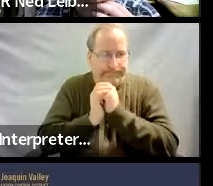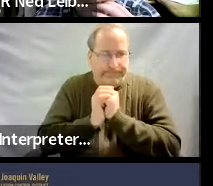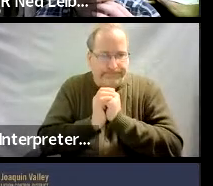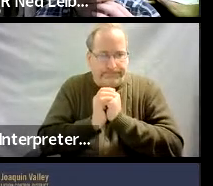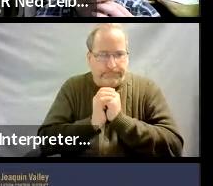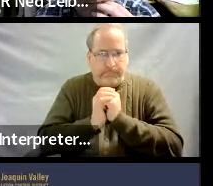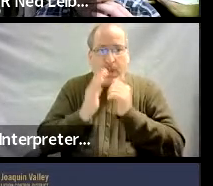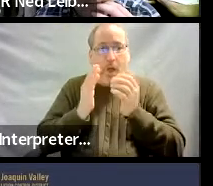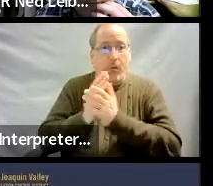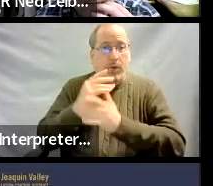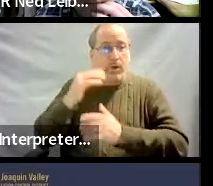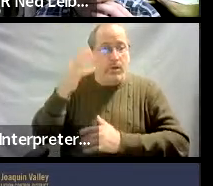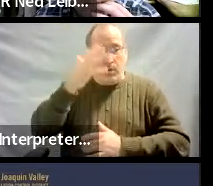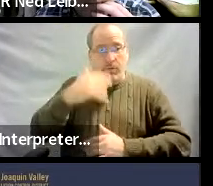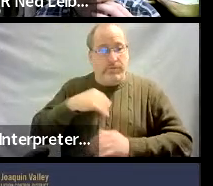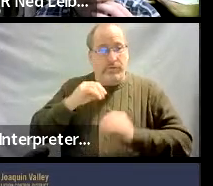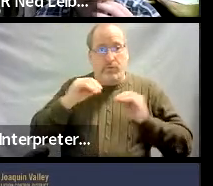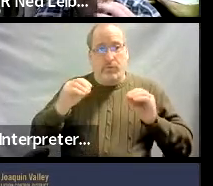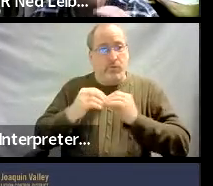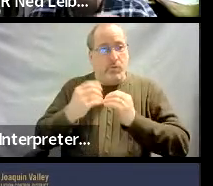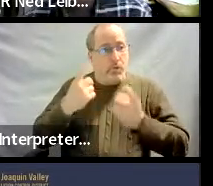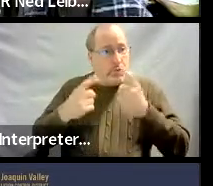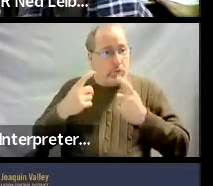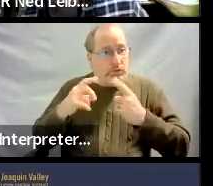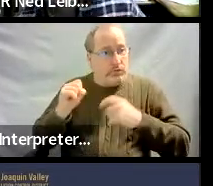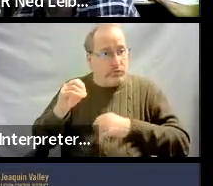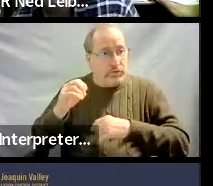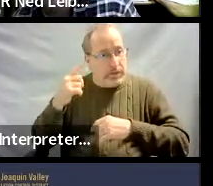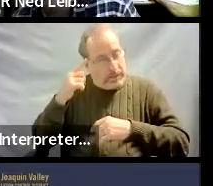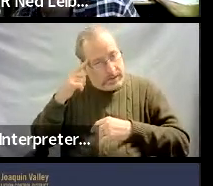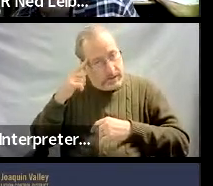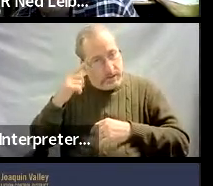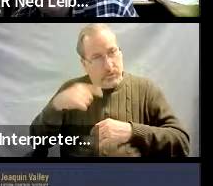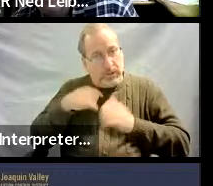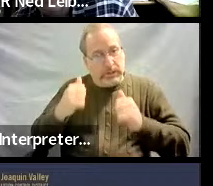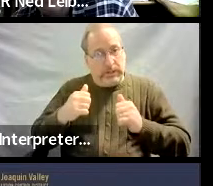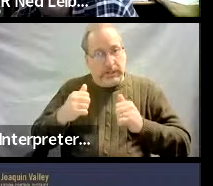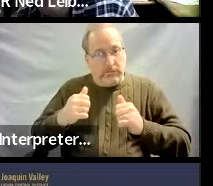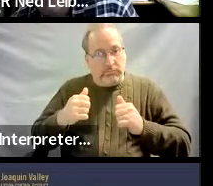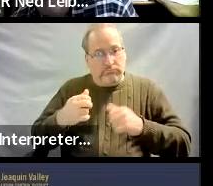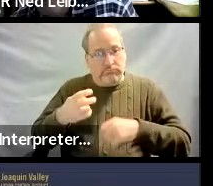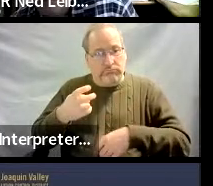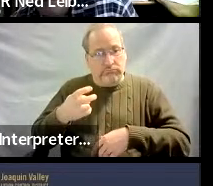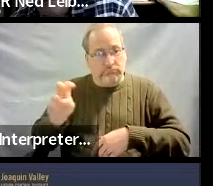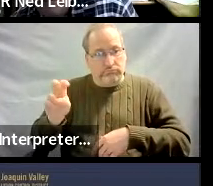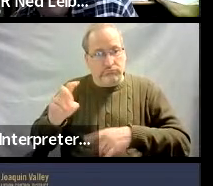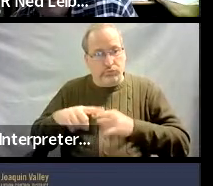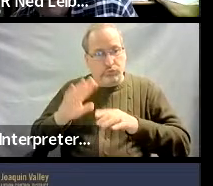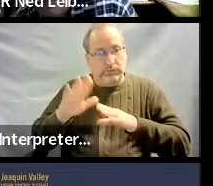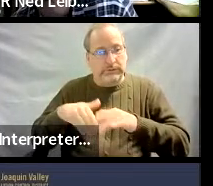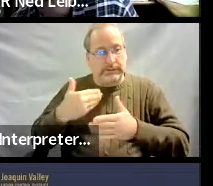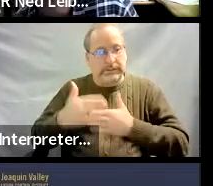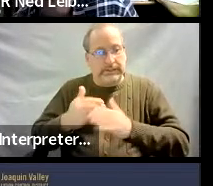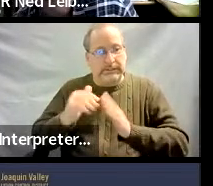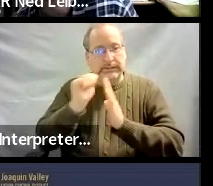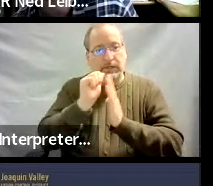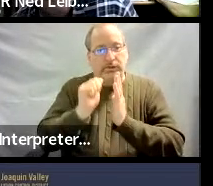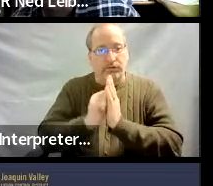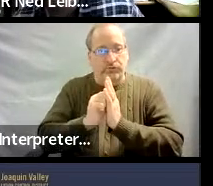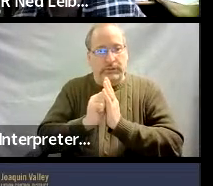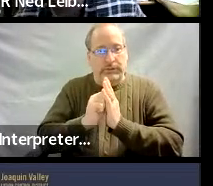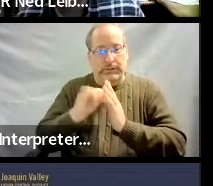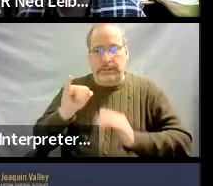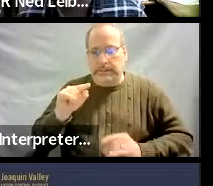All right, it looks like we don't have any more questions. So I think with that, we can transition to our next agenda item here, which